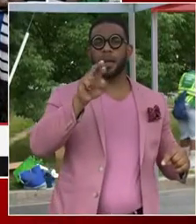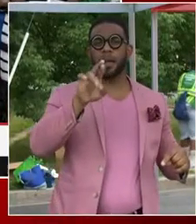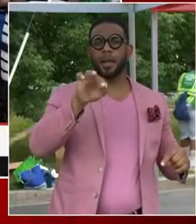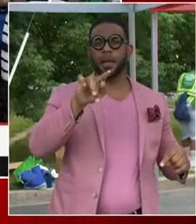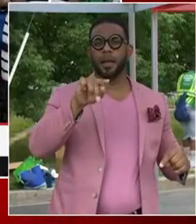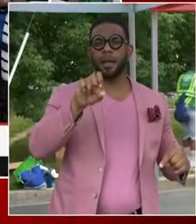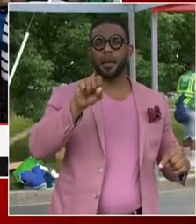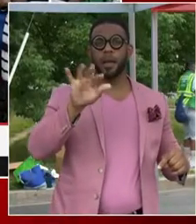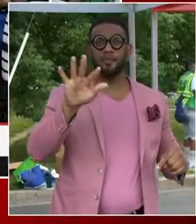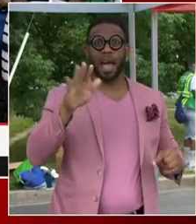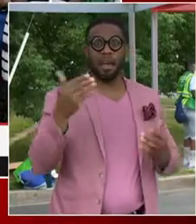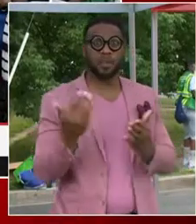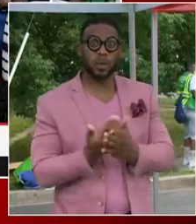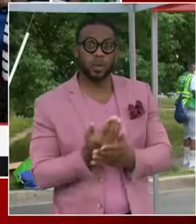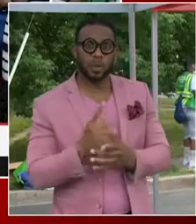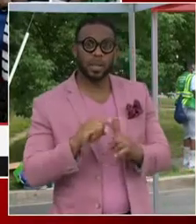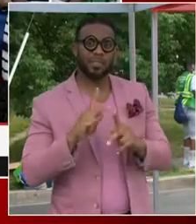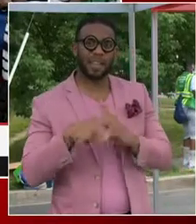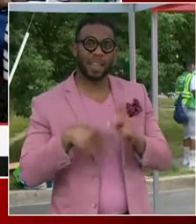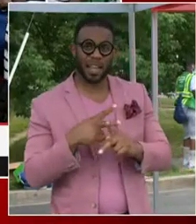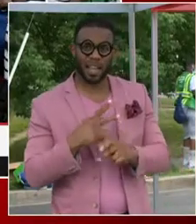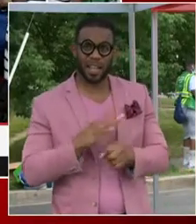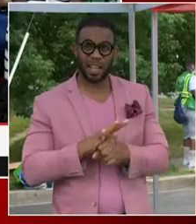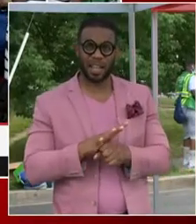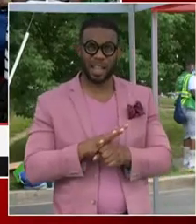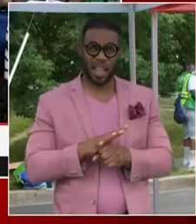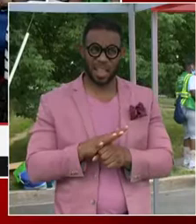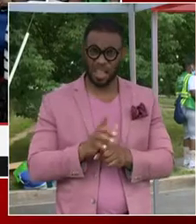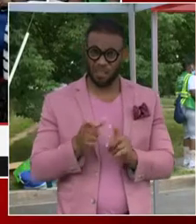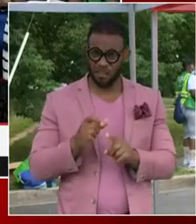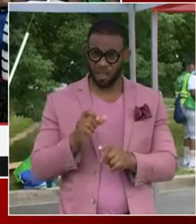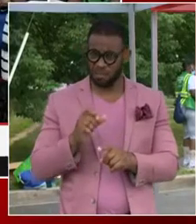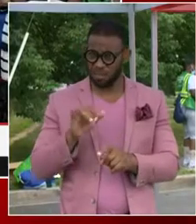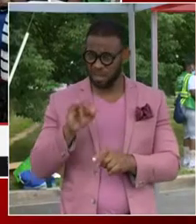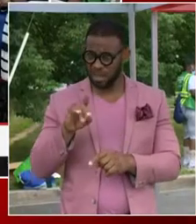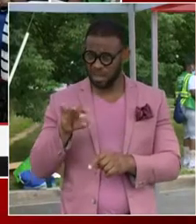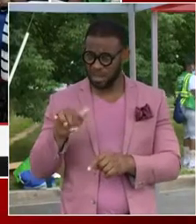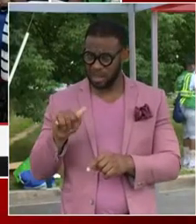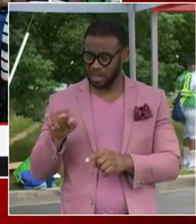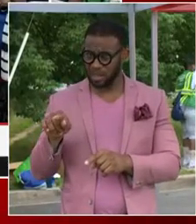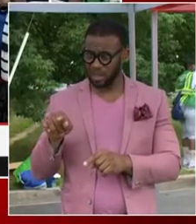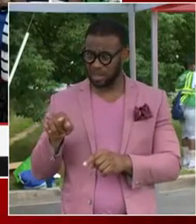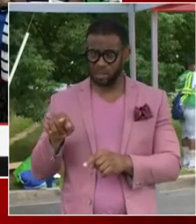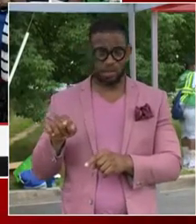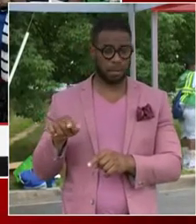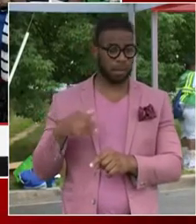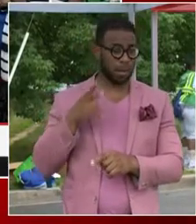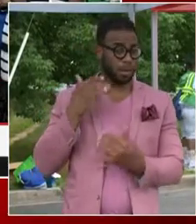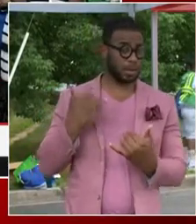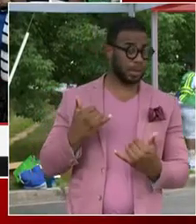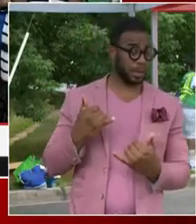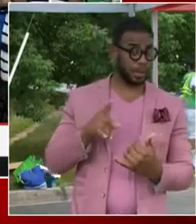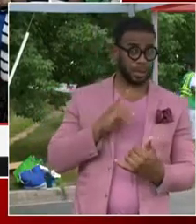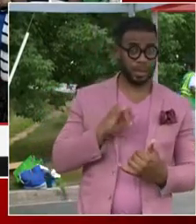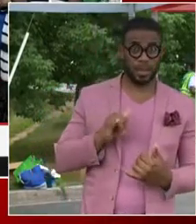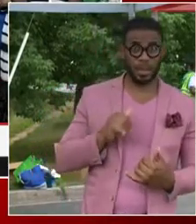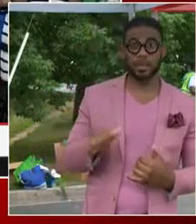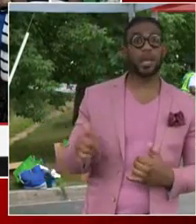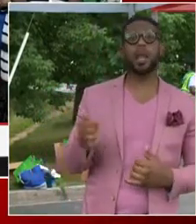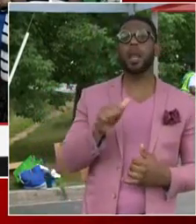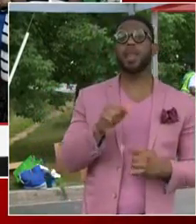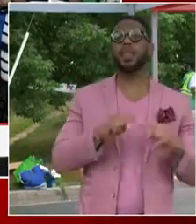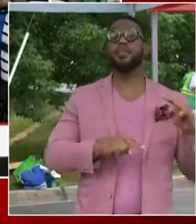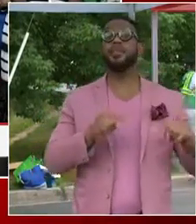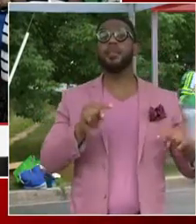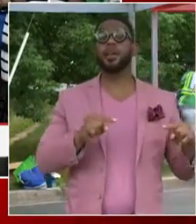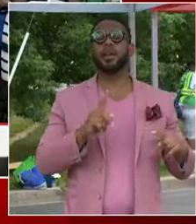were 5 that came in like it was from India, which is a real hot spot. And I heard today that it's another